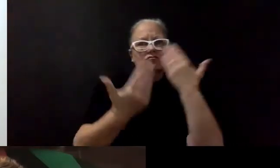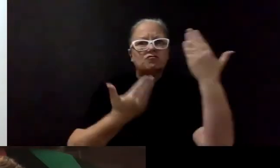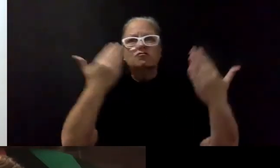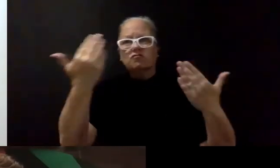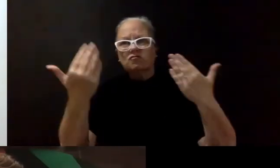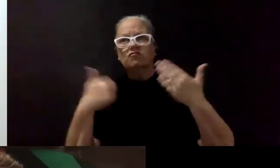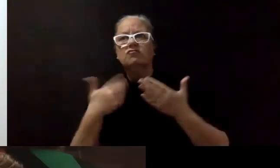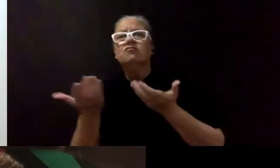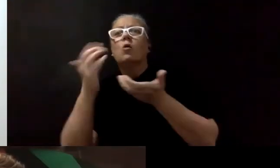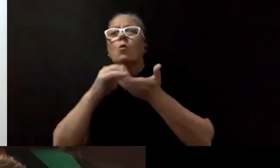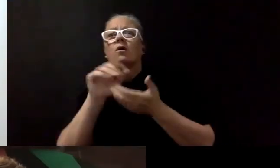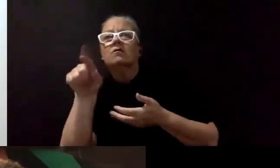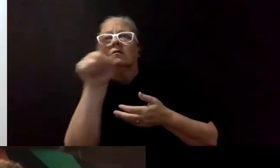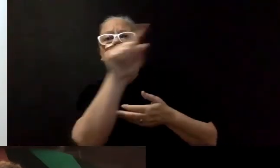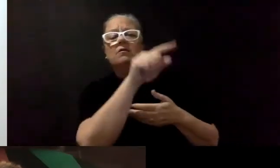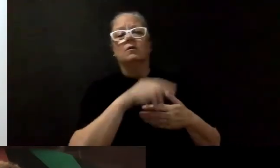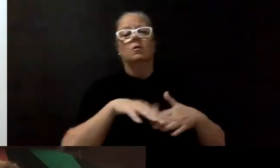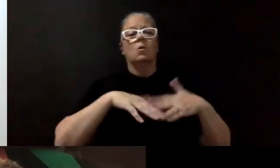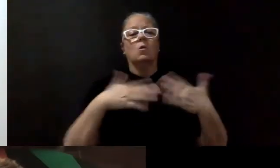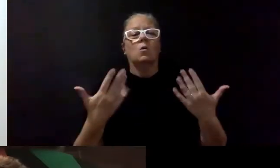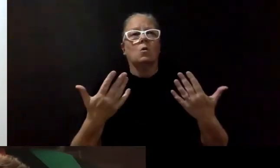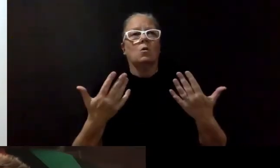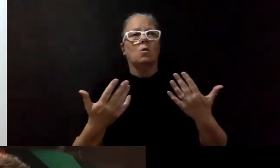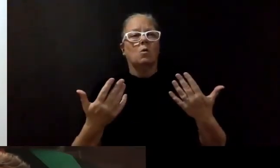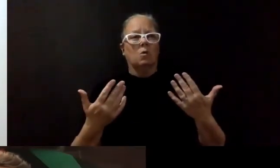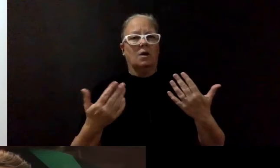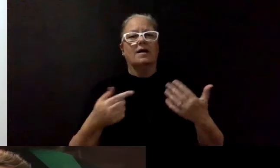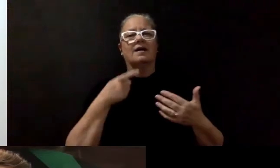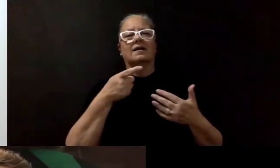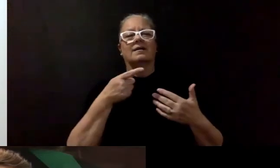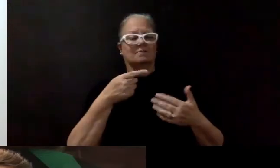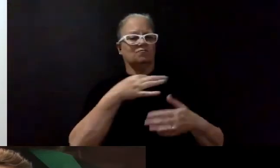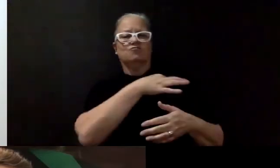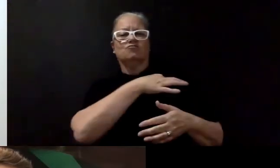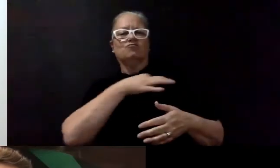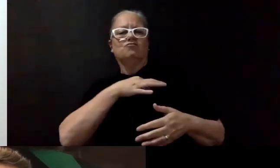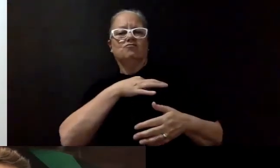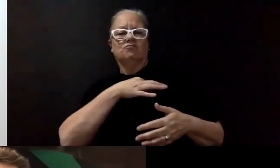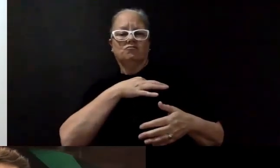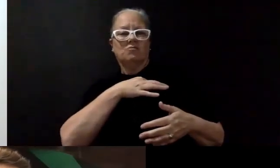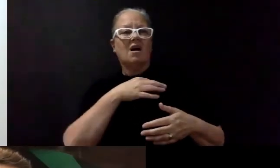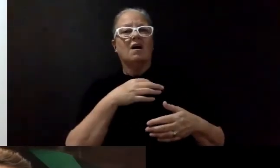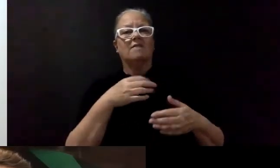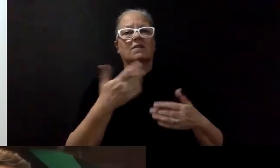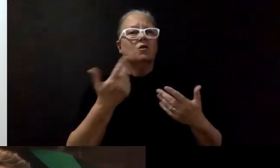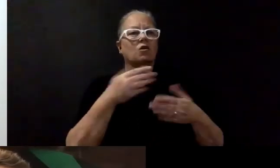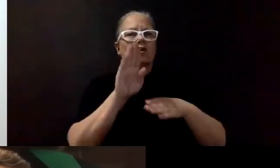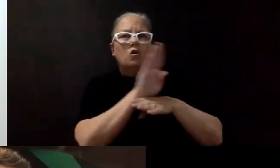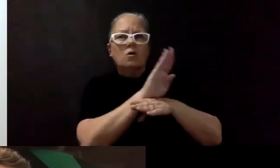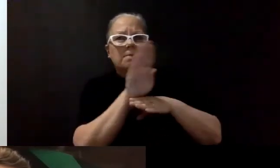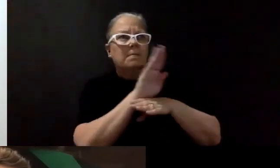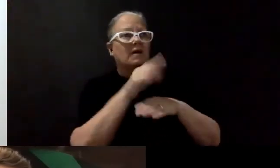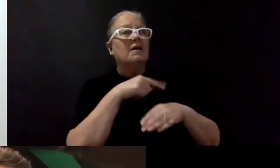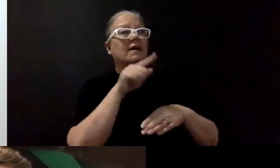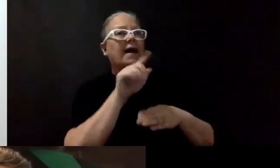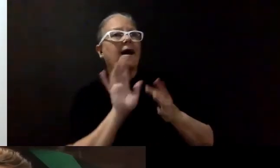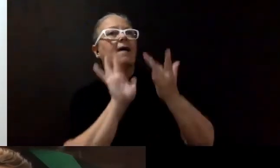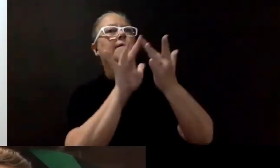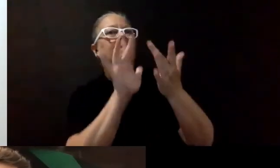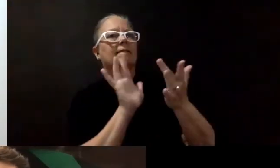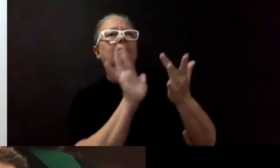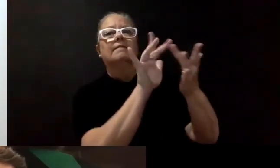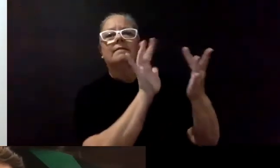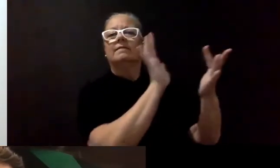with private clients. There's so many different areas that we've worked with, because everyone